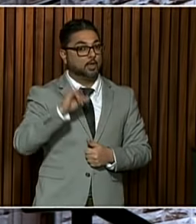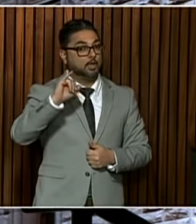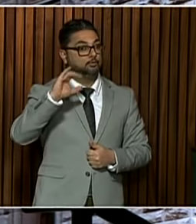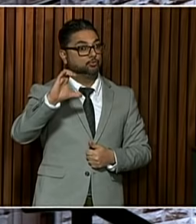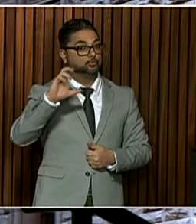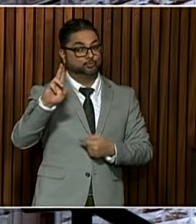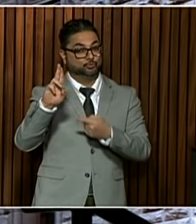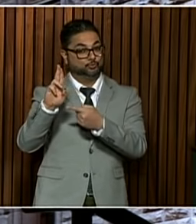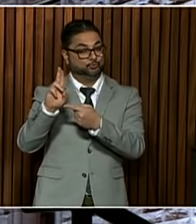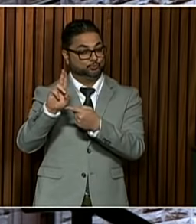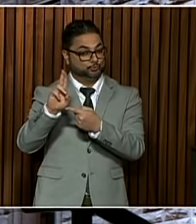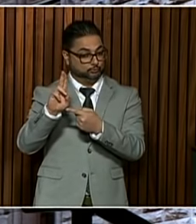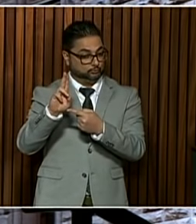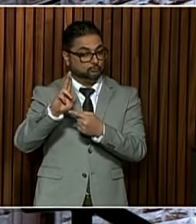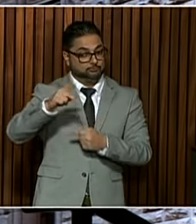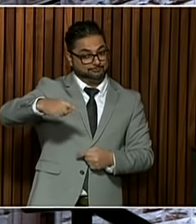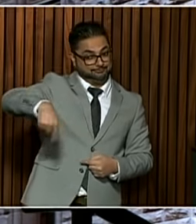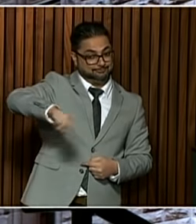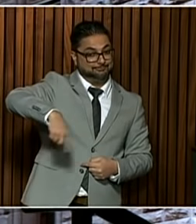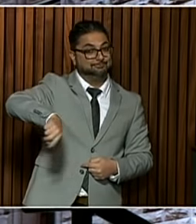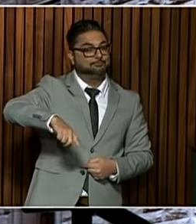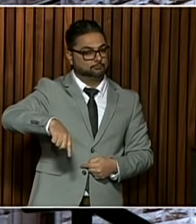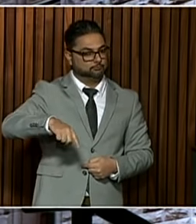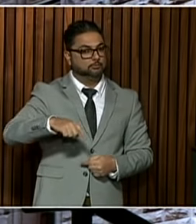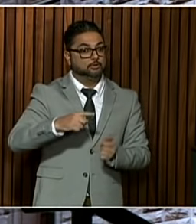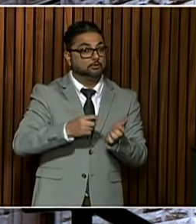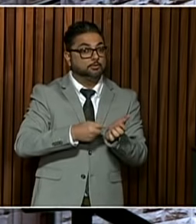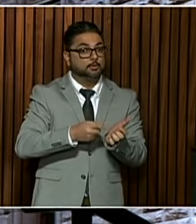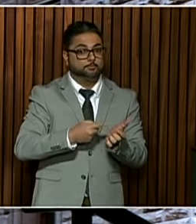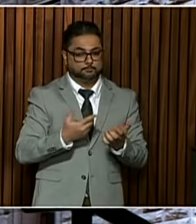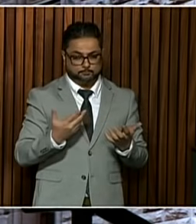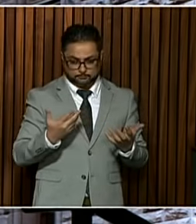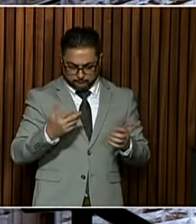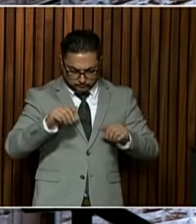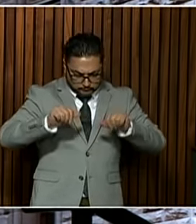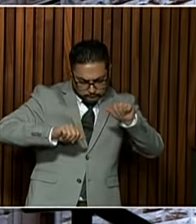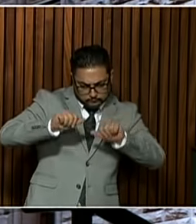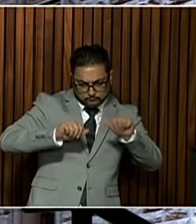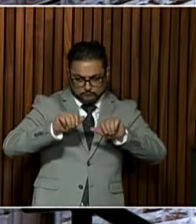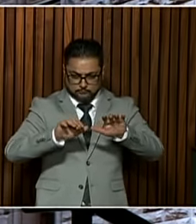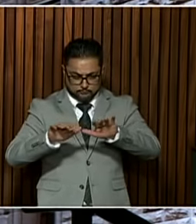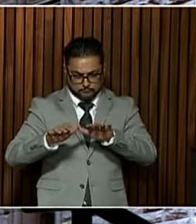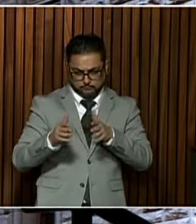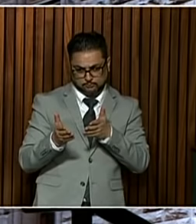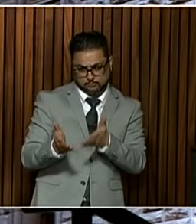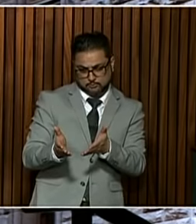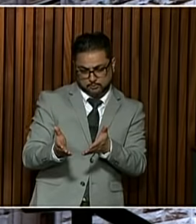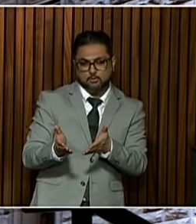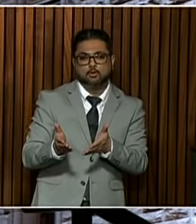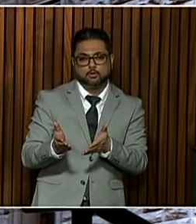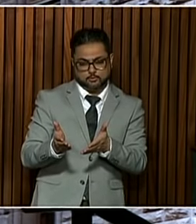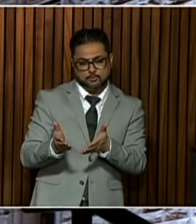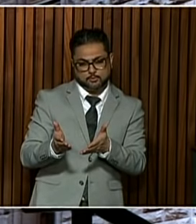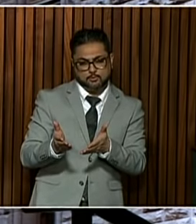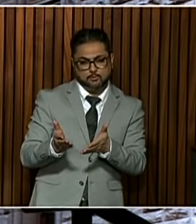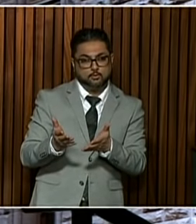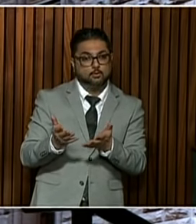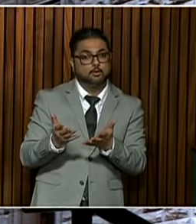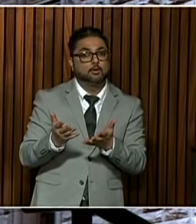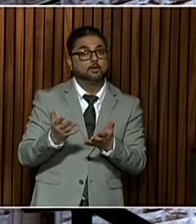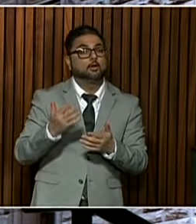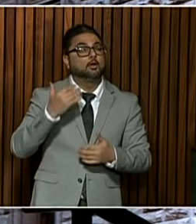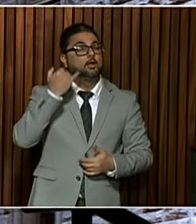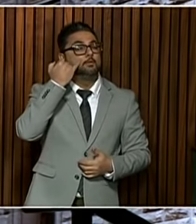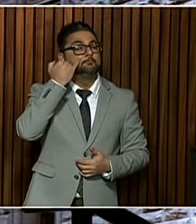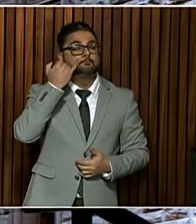they do arrive, our healthcare workers to assess them as well, and then are always concerned about some of our more isolated remote communities, as in our